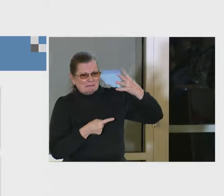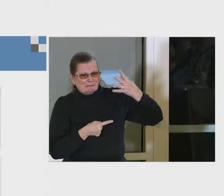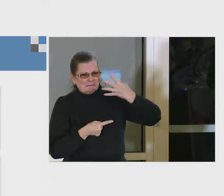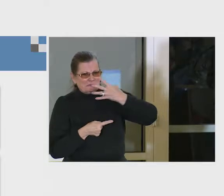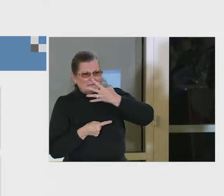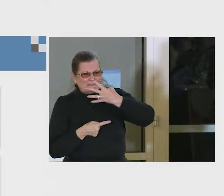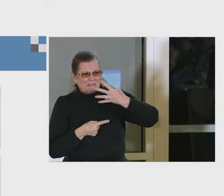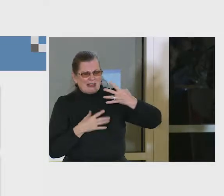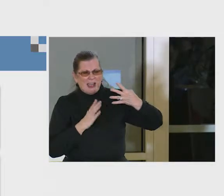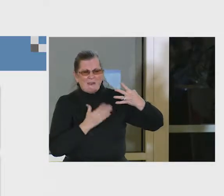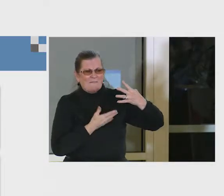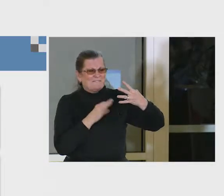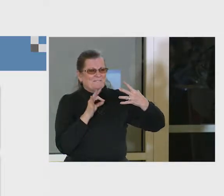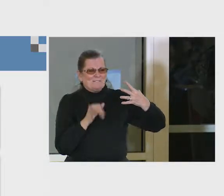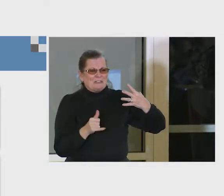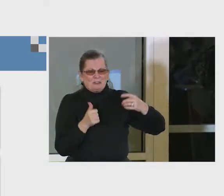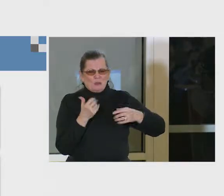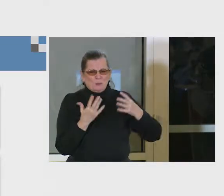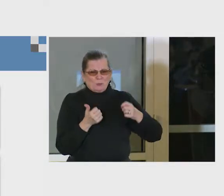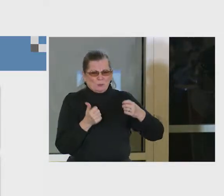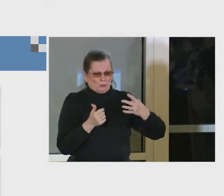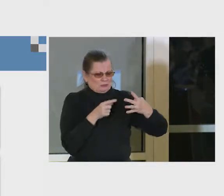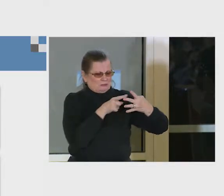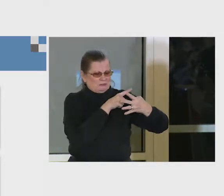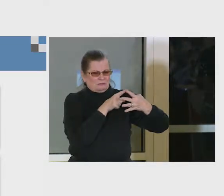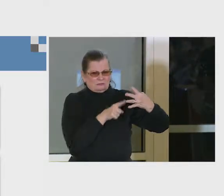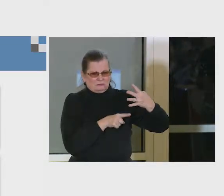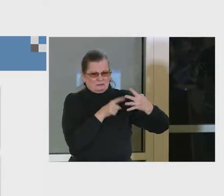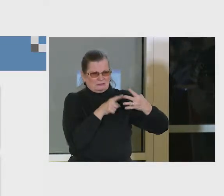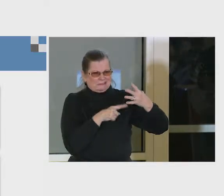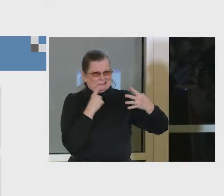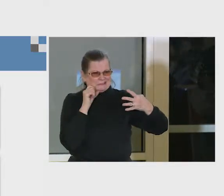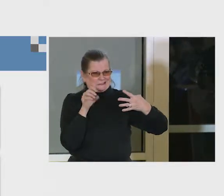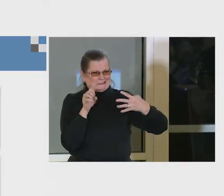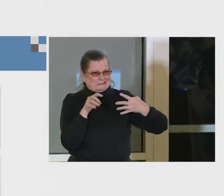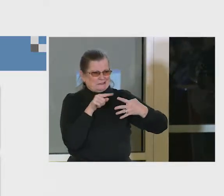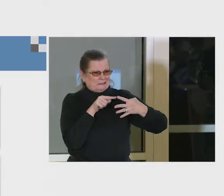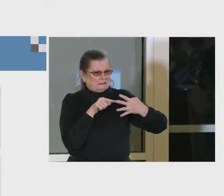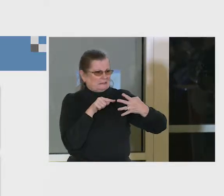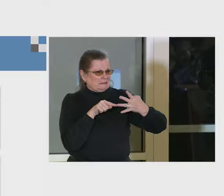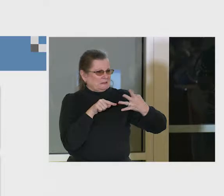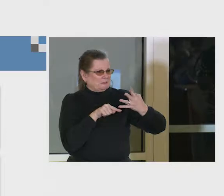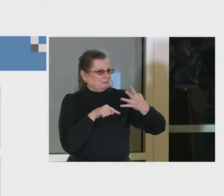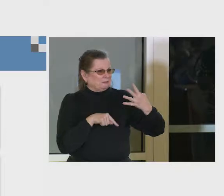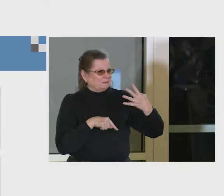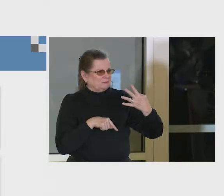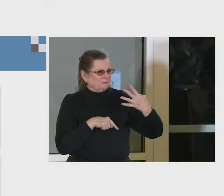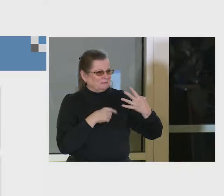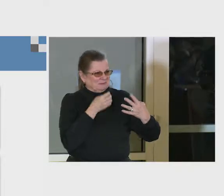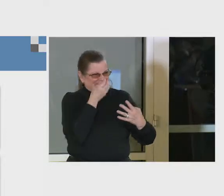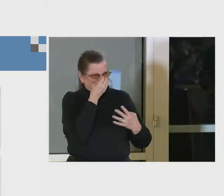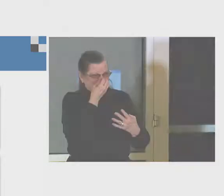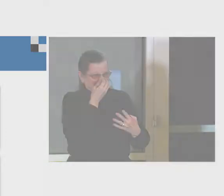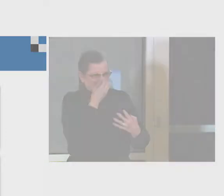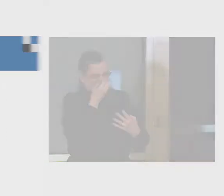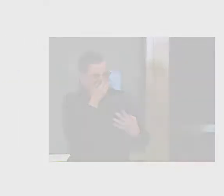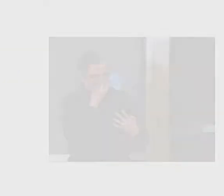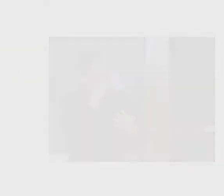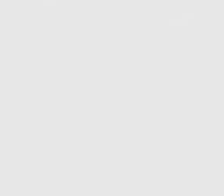fiscal year? All right, it's going to be closing here shortly.